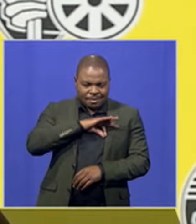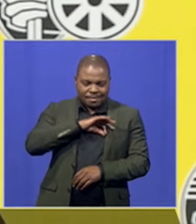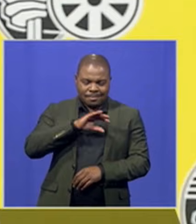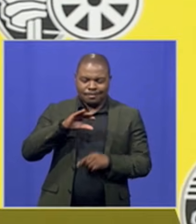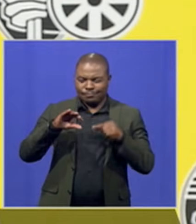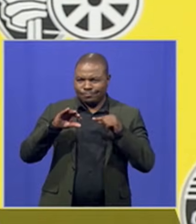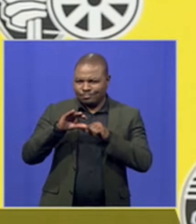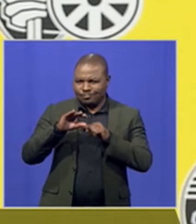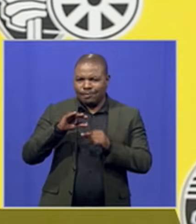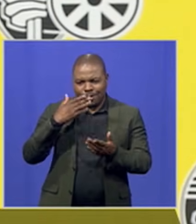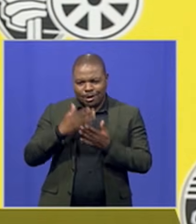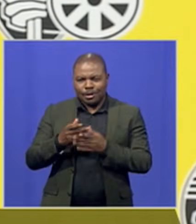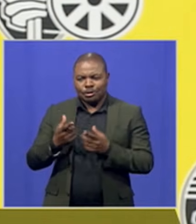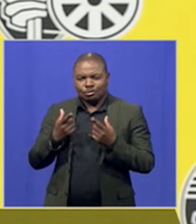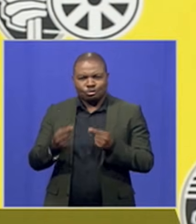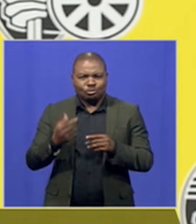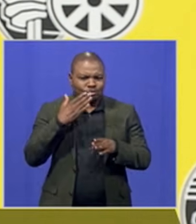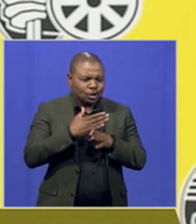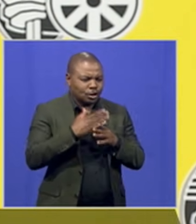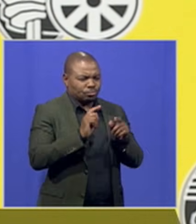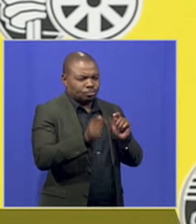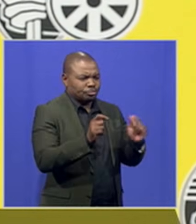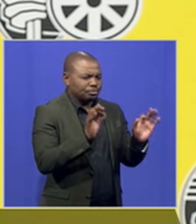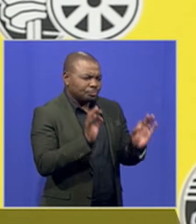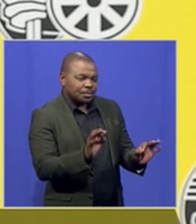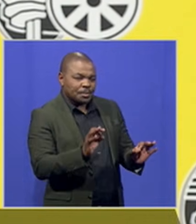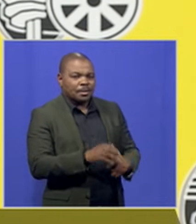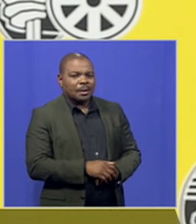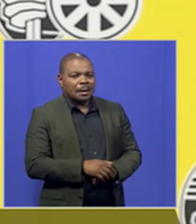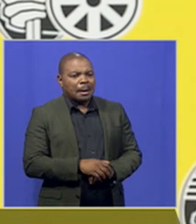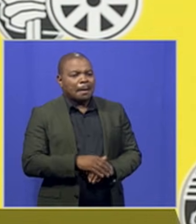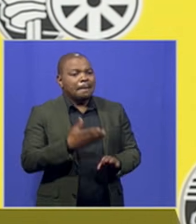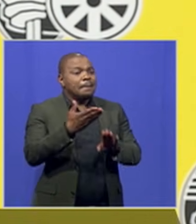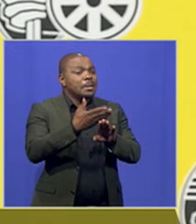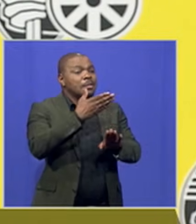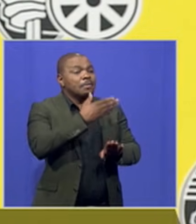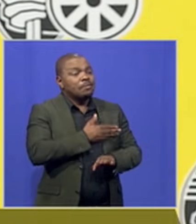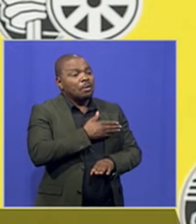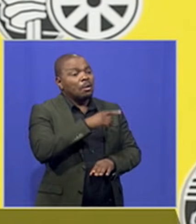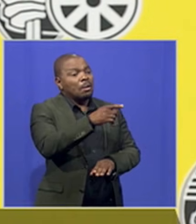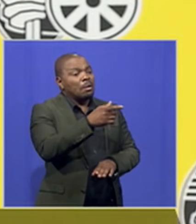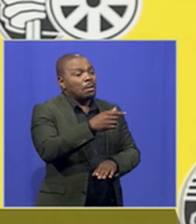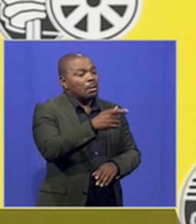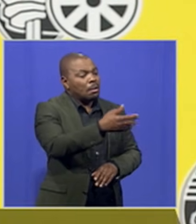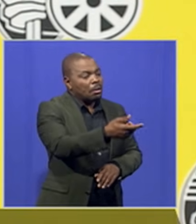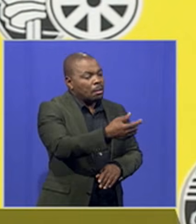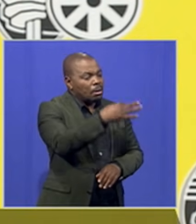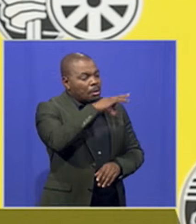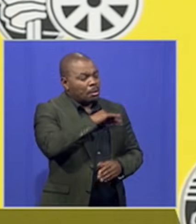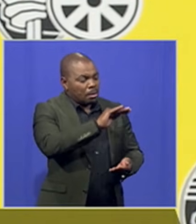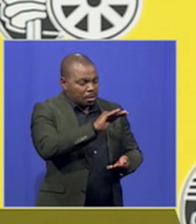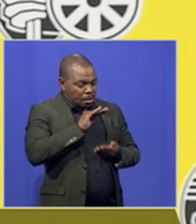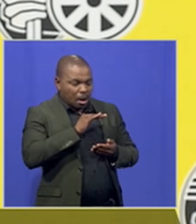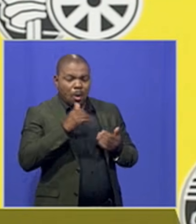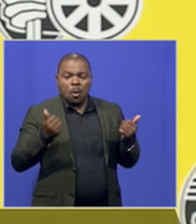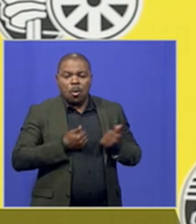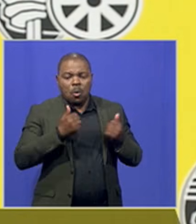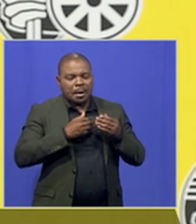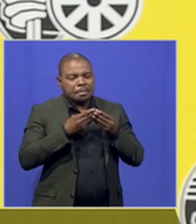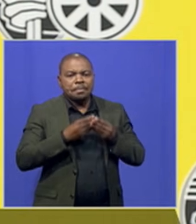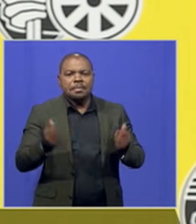ba kgona ho phetha mabaka a bona e seng hore le pele motho a lo yang sheba tjhelete ha tjhelete ai